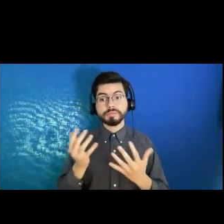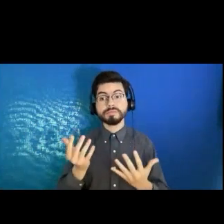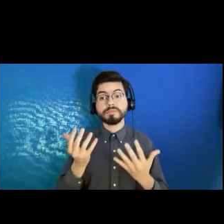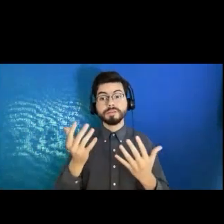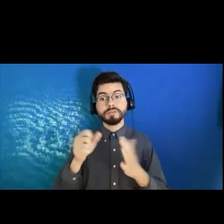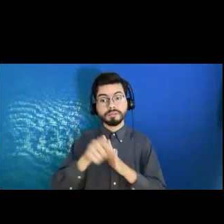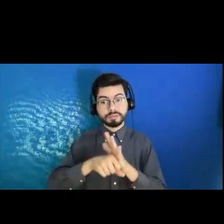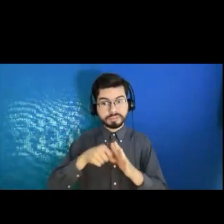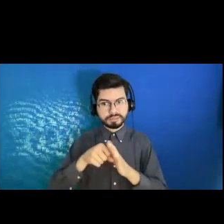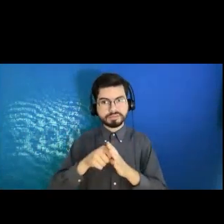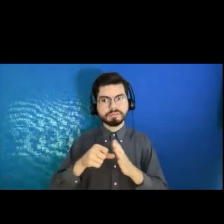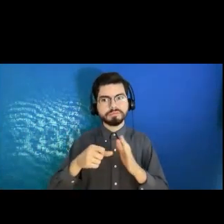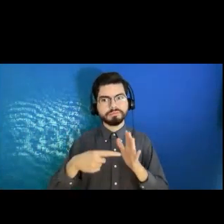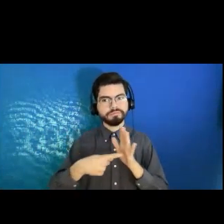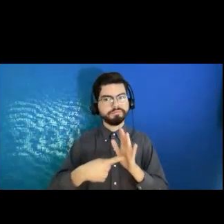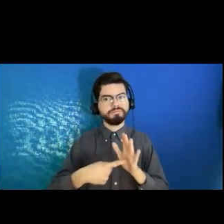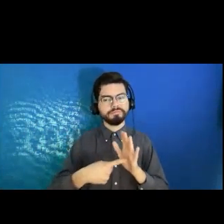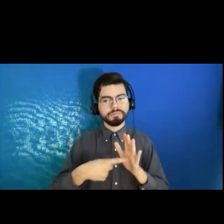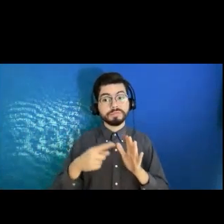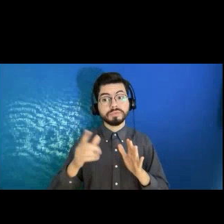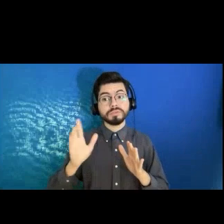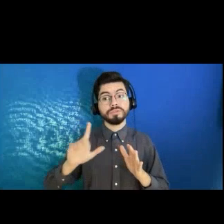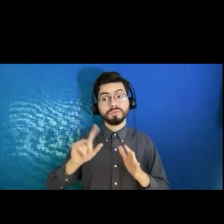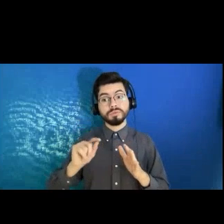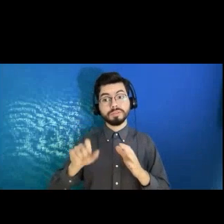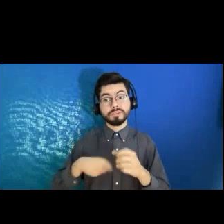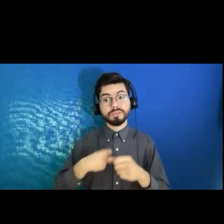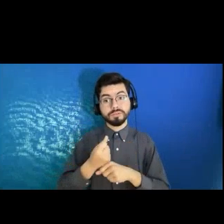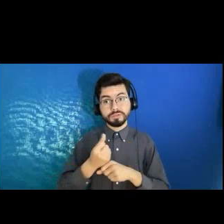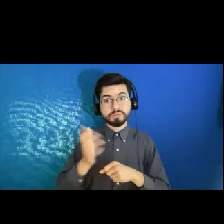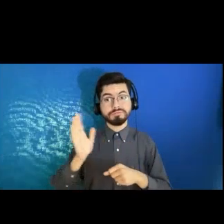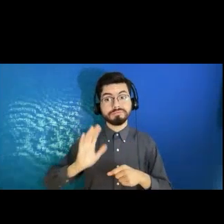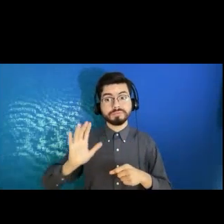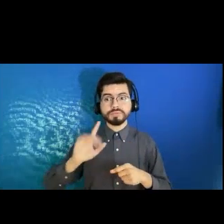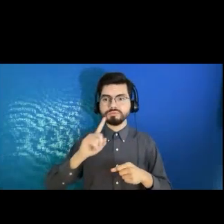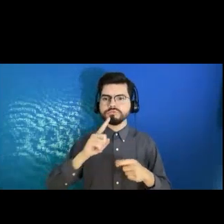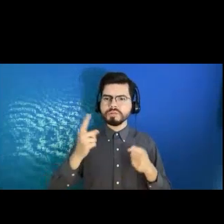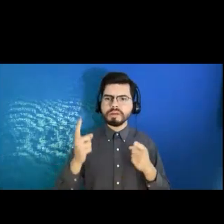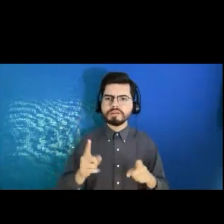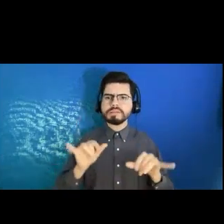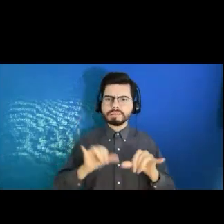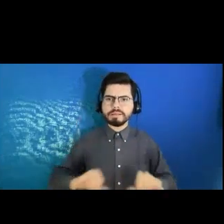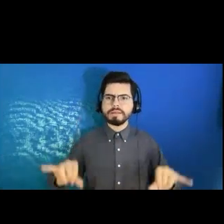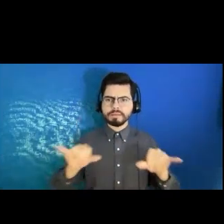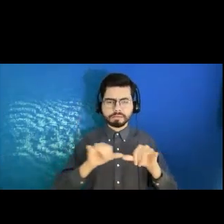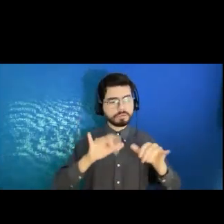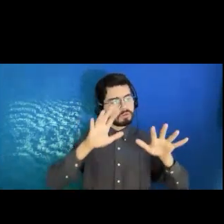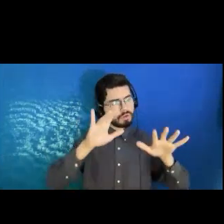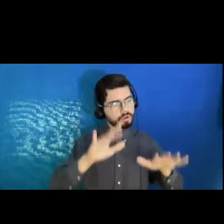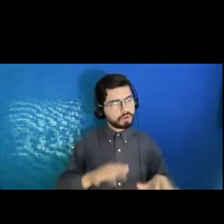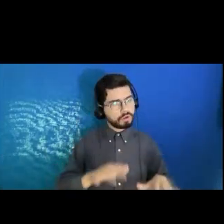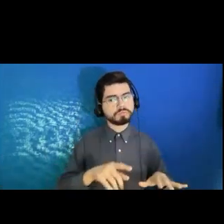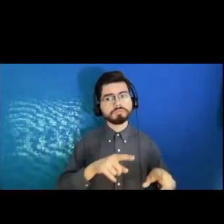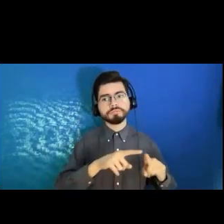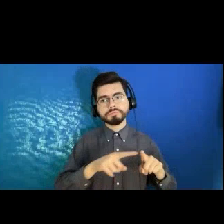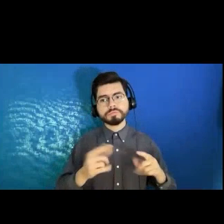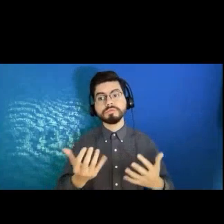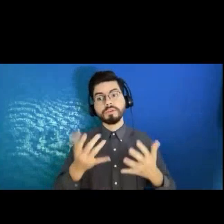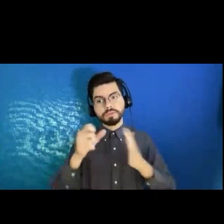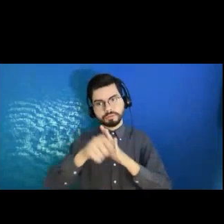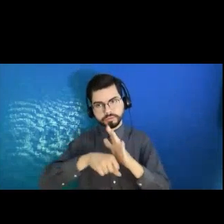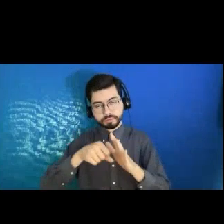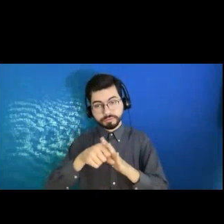So 20 years ago is pretty linear, you know, snowpack, fire season, right? Draw a line, snowpack, fire season.